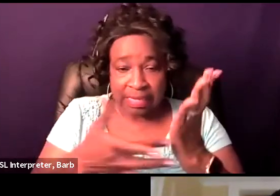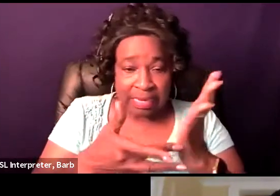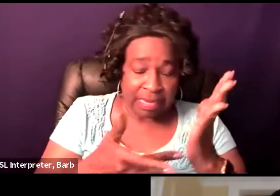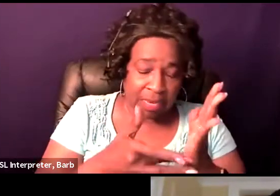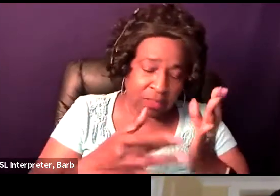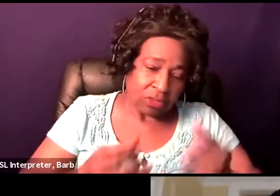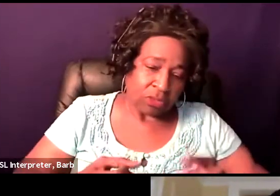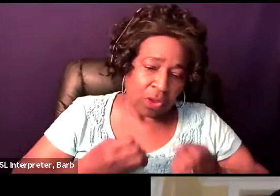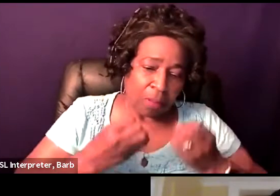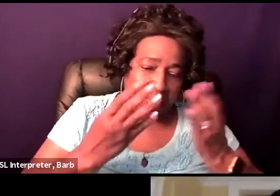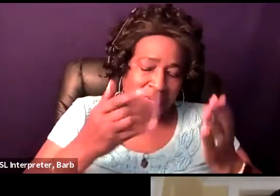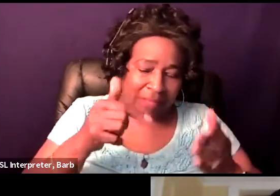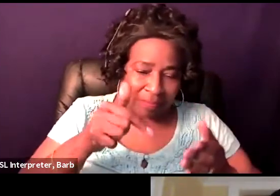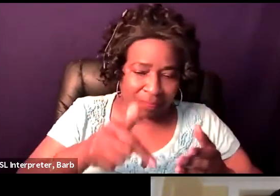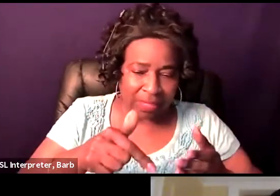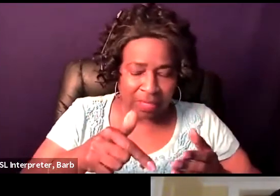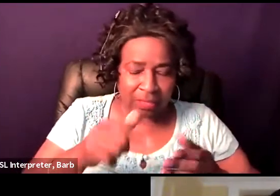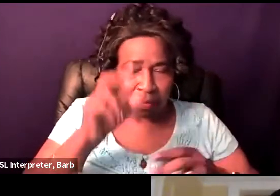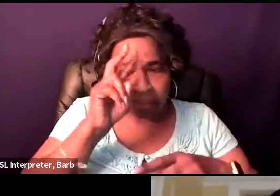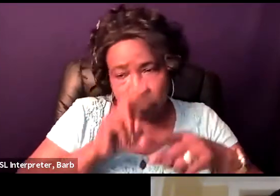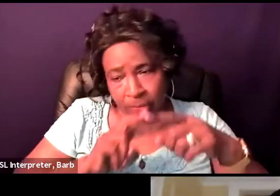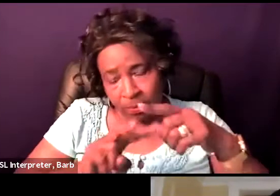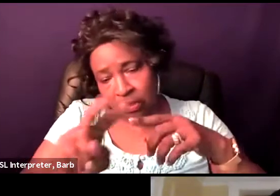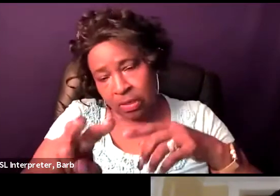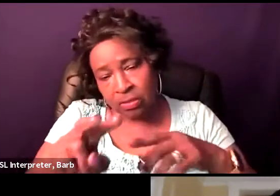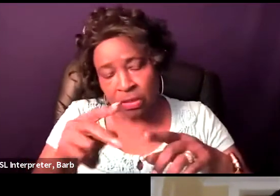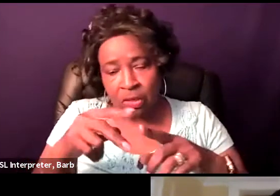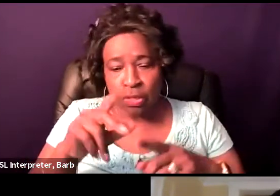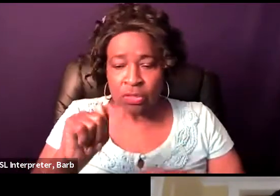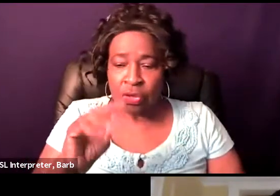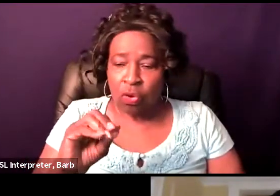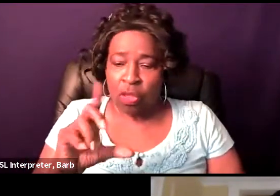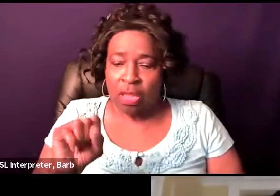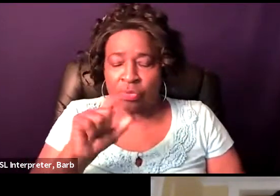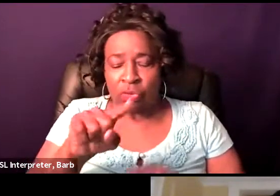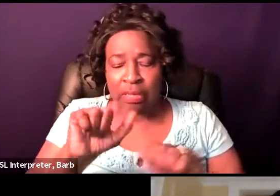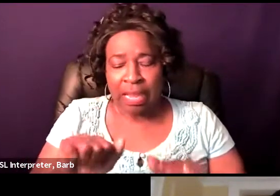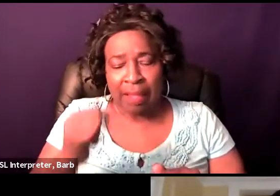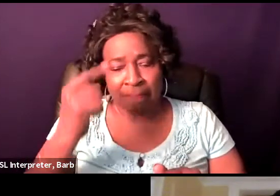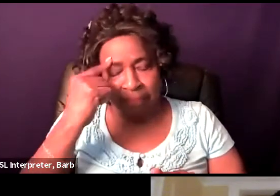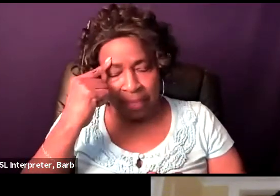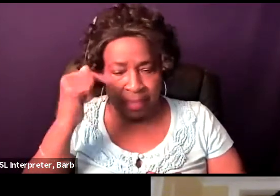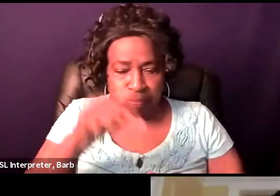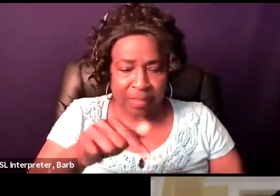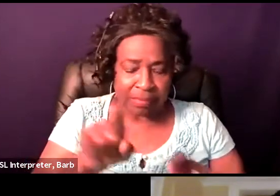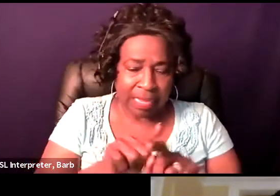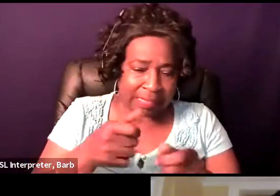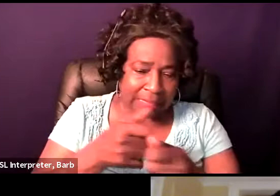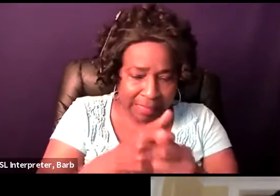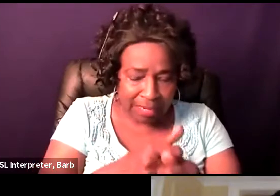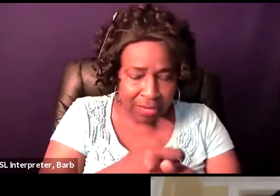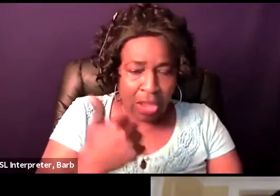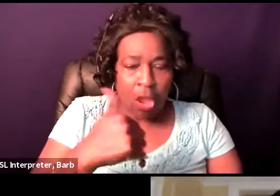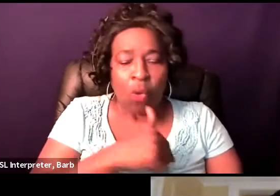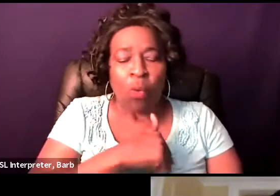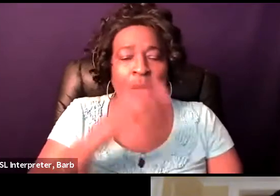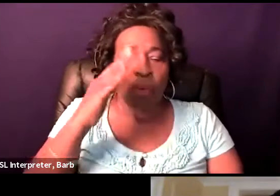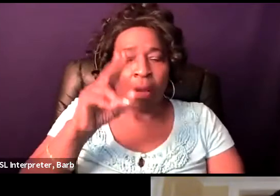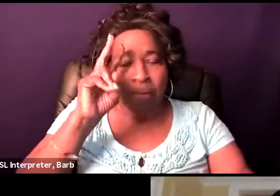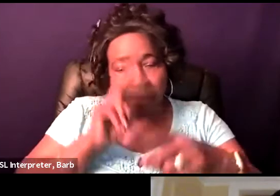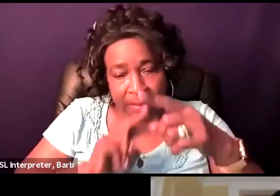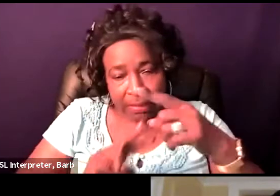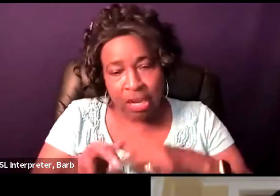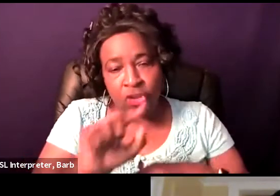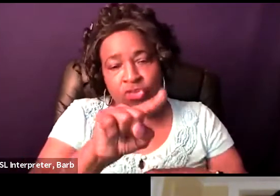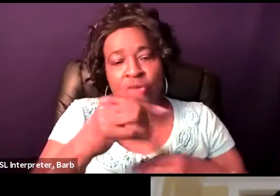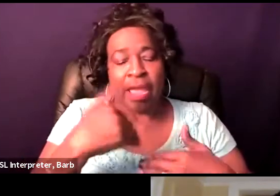these predictive tools in tracking, you know, we can think of it as a predictive technology. Like, we're going to predict that you have